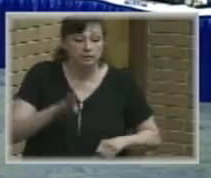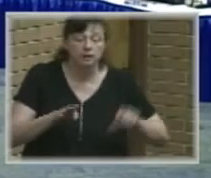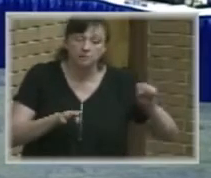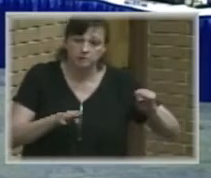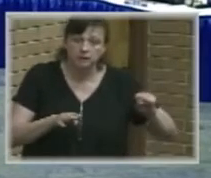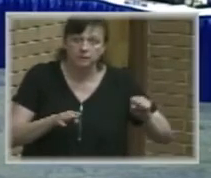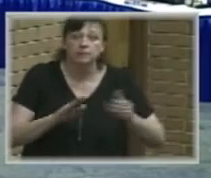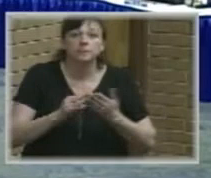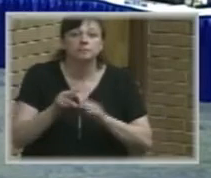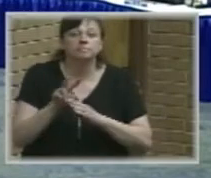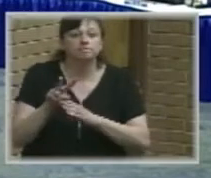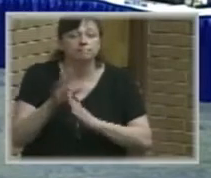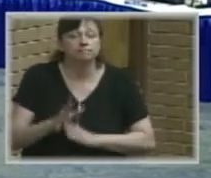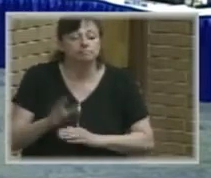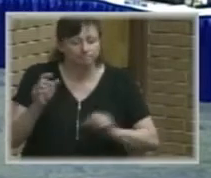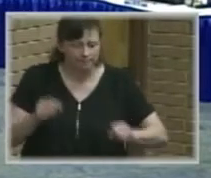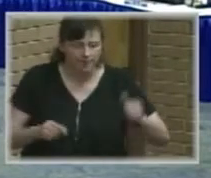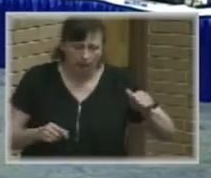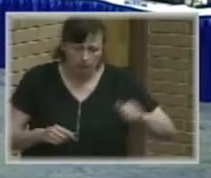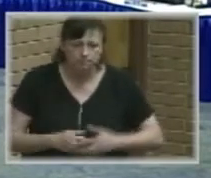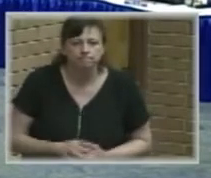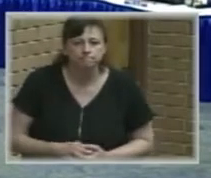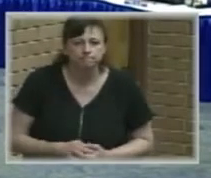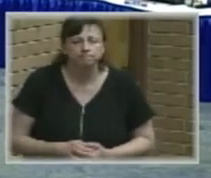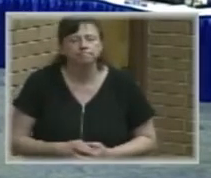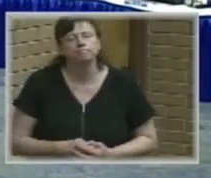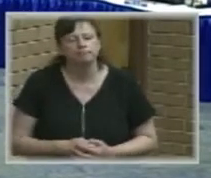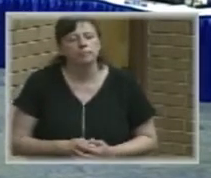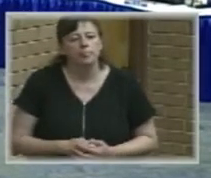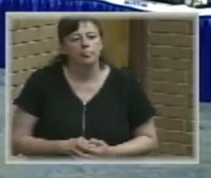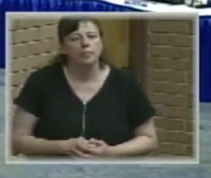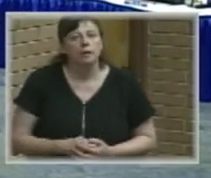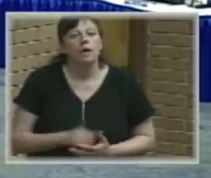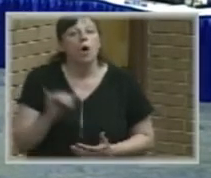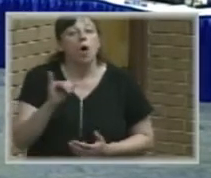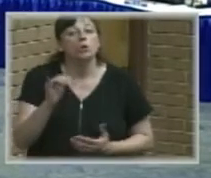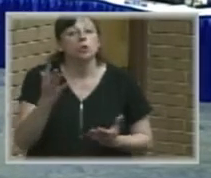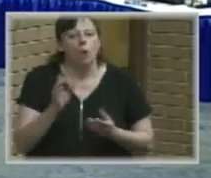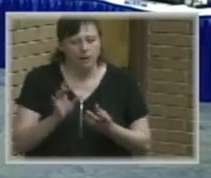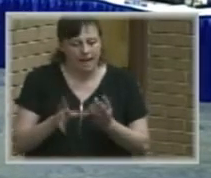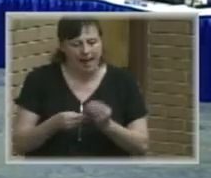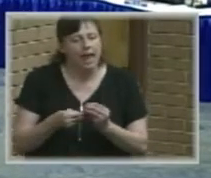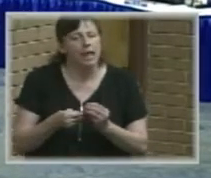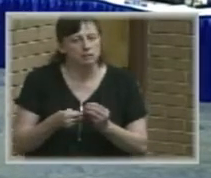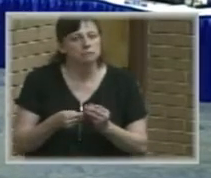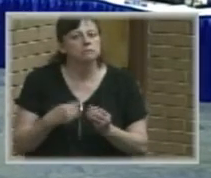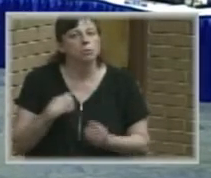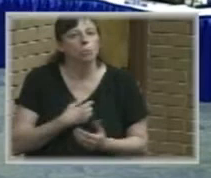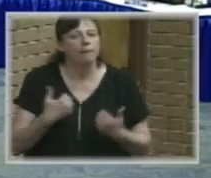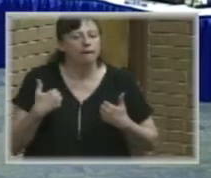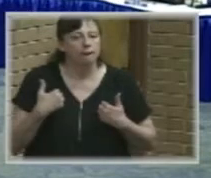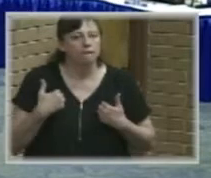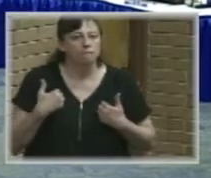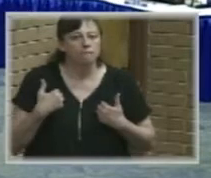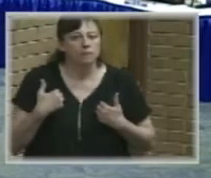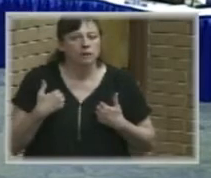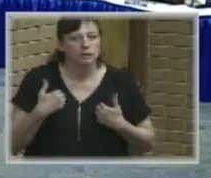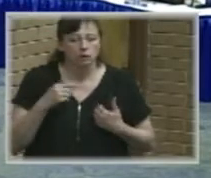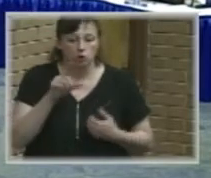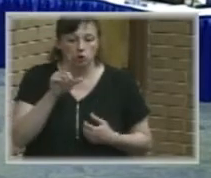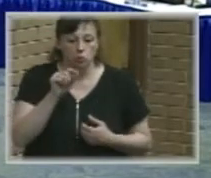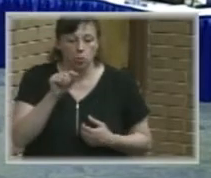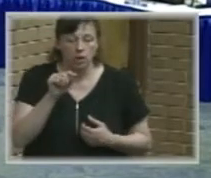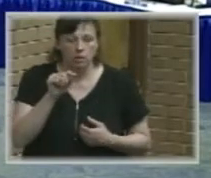Corrado? Aye. Supervisor Maley? Aye. Also want to note that we have the